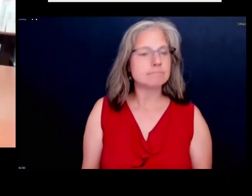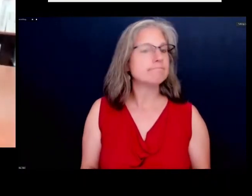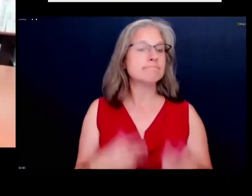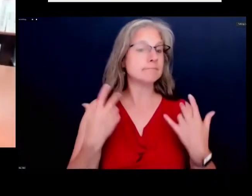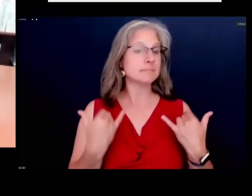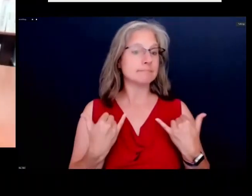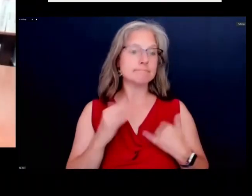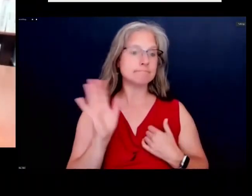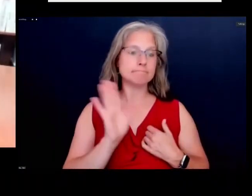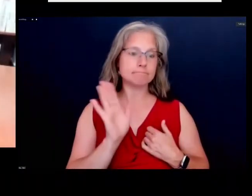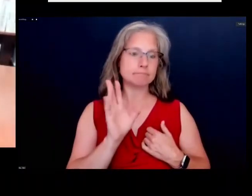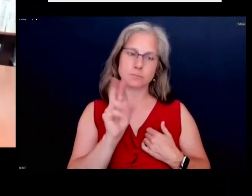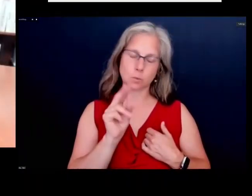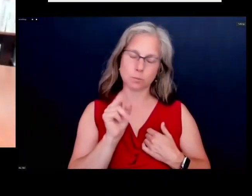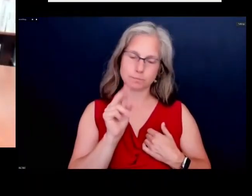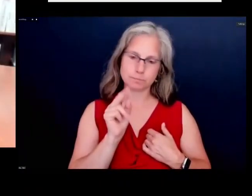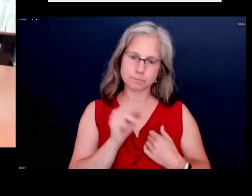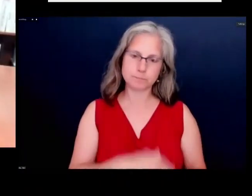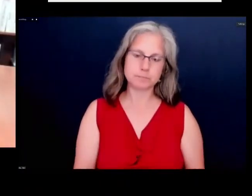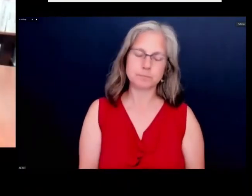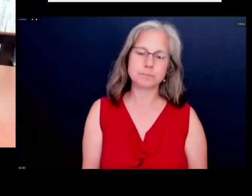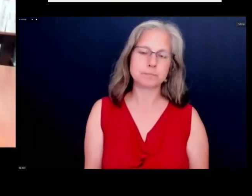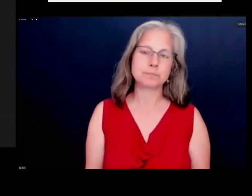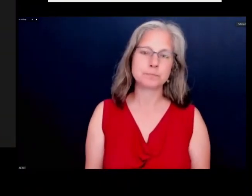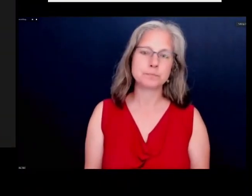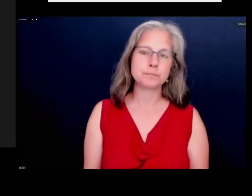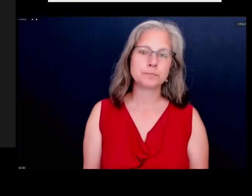At this point in time, no.